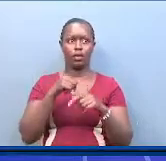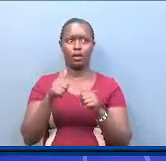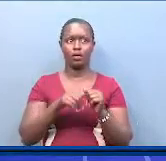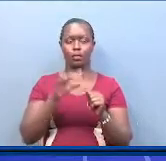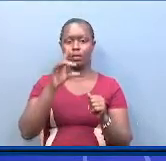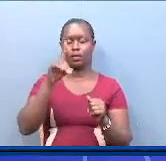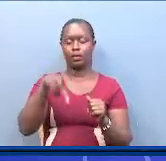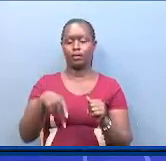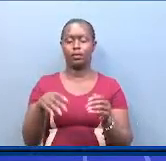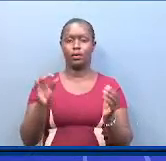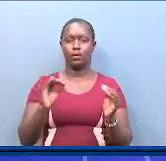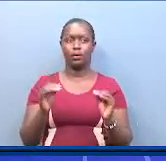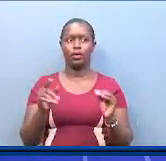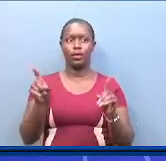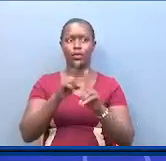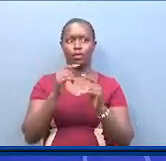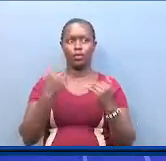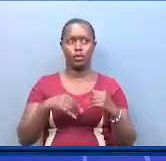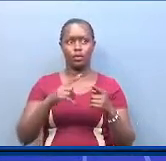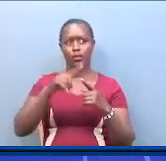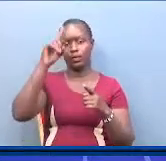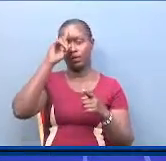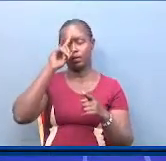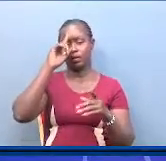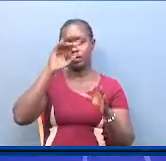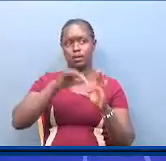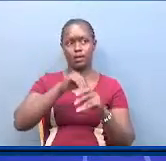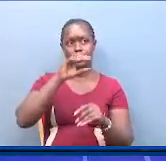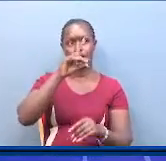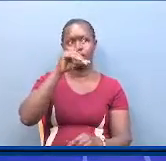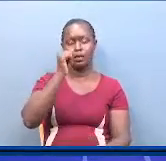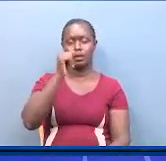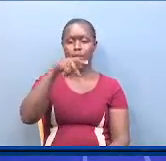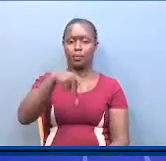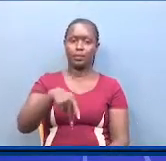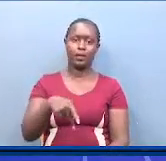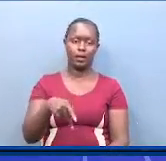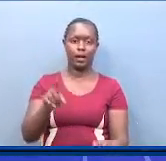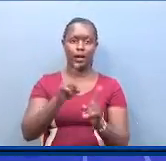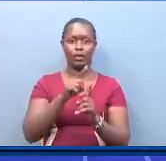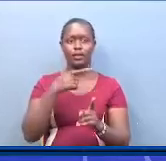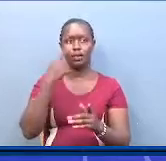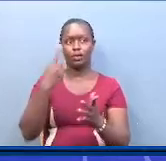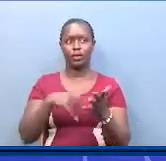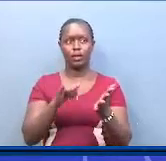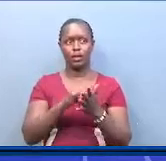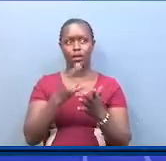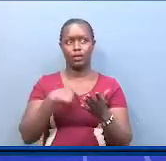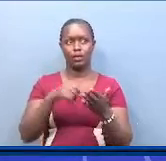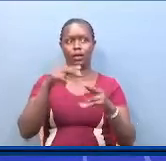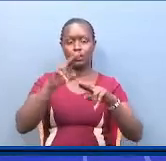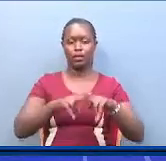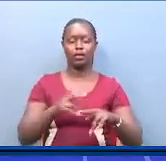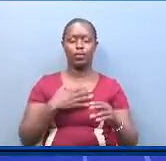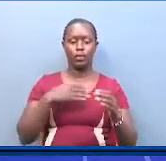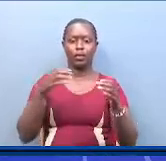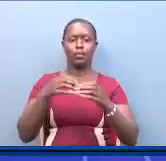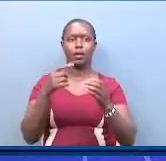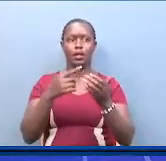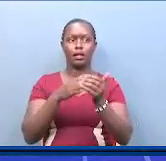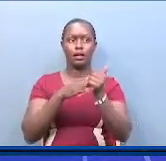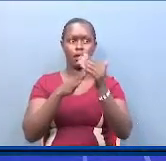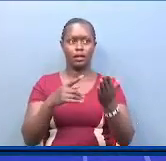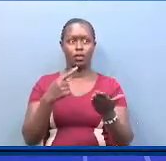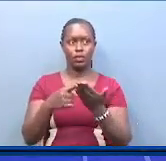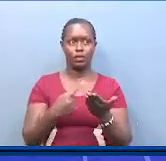DP. I'm one of the serious candidates in Democratic Party of Kenya. And I'm telling you, we have not sat down with my party leader to discuss the